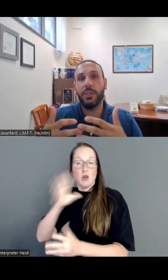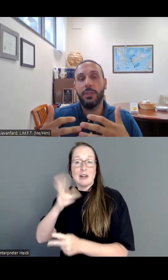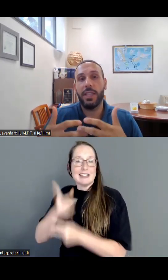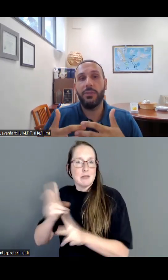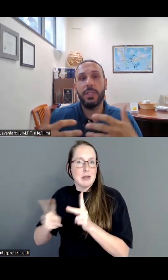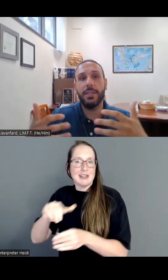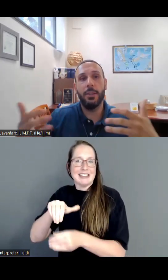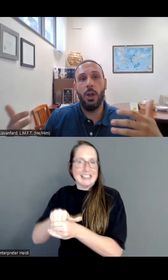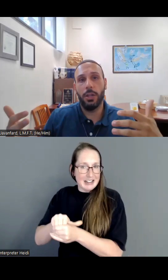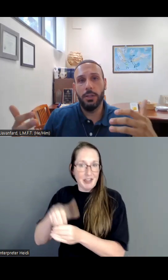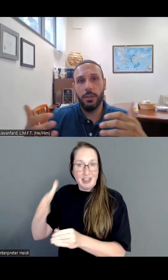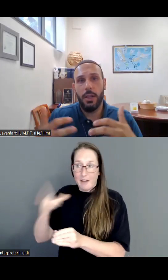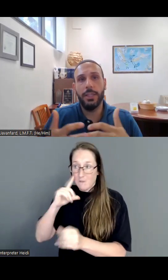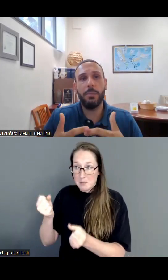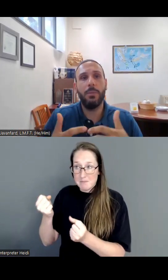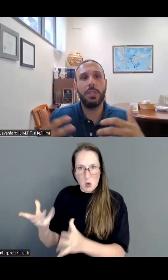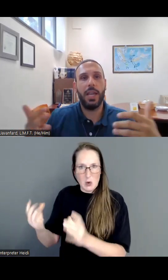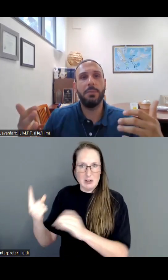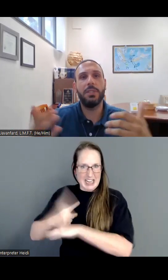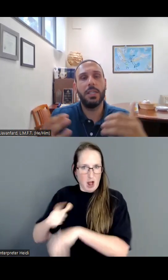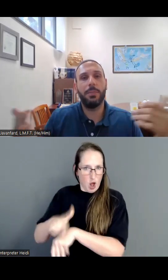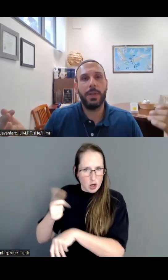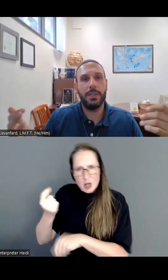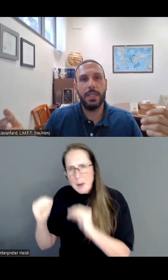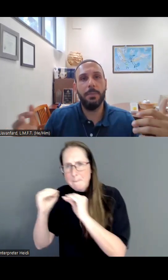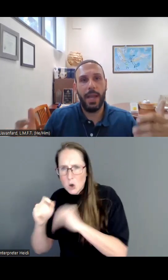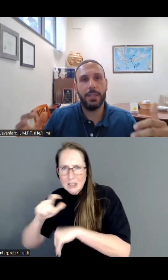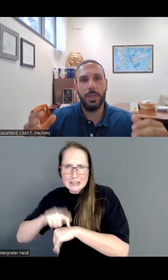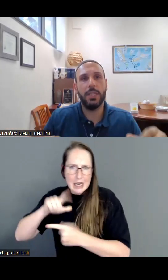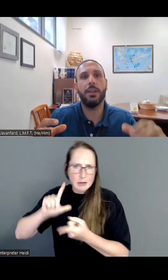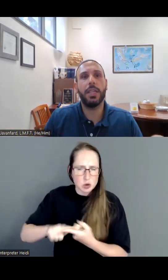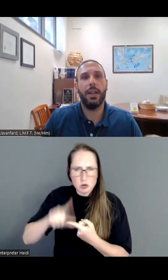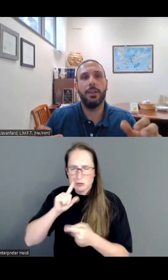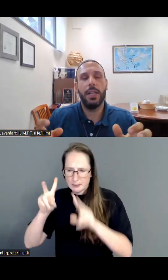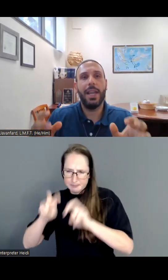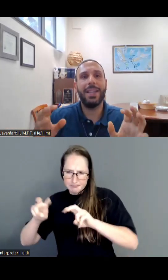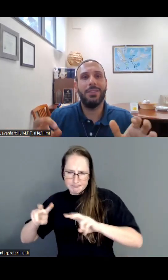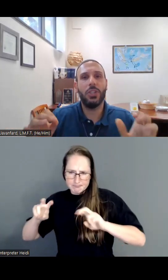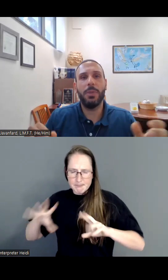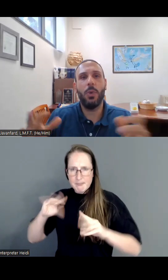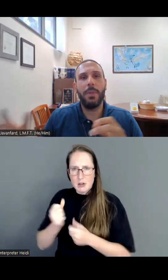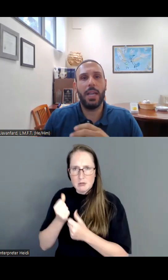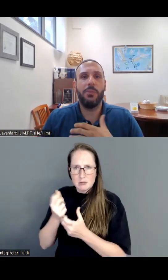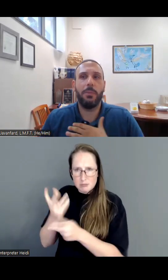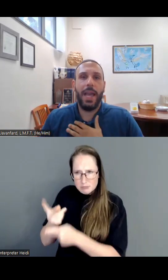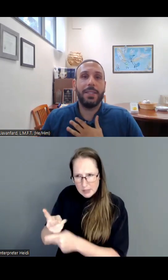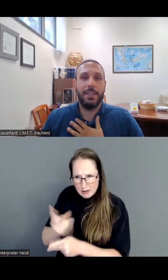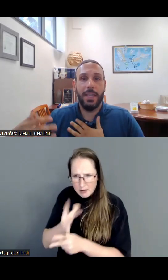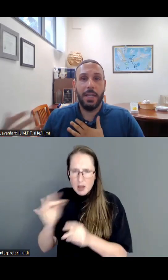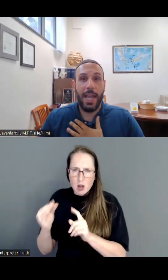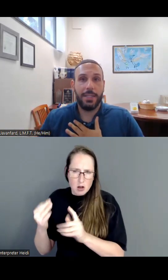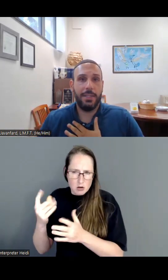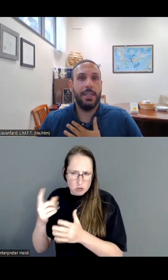for several days longer, a little bit more time to decompress and decompact within their care, and determine what may come from